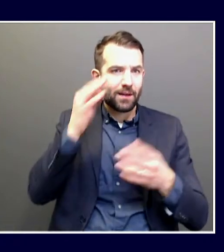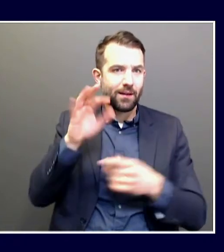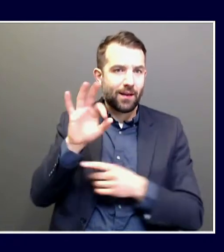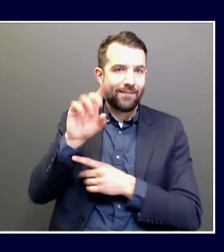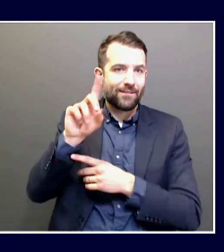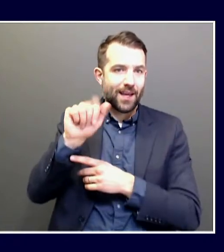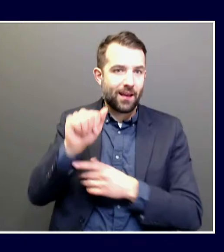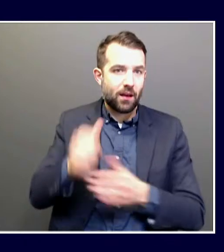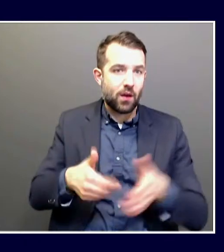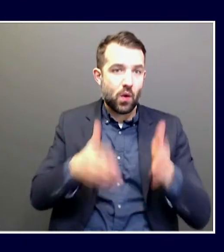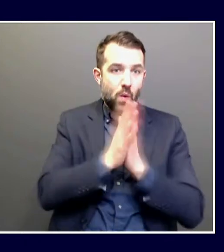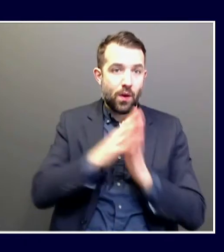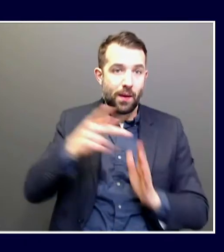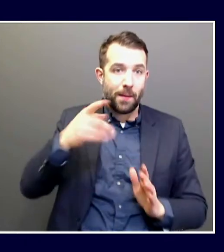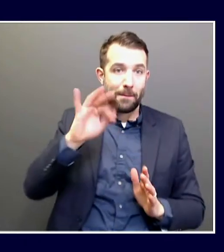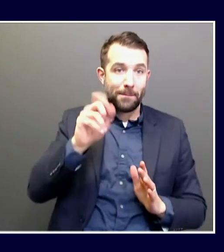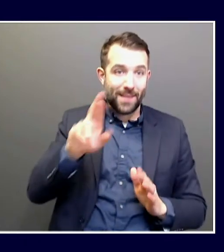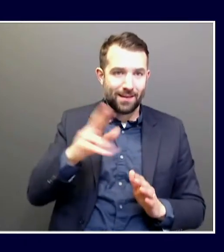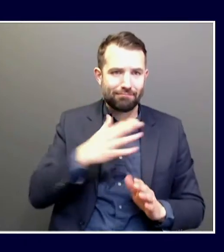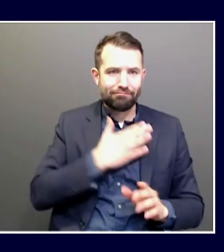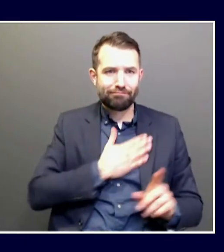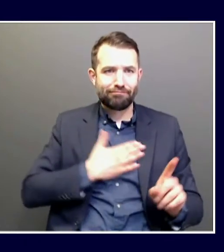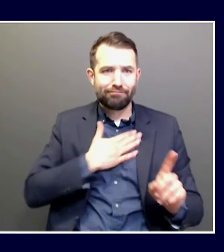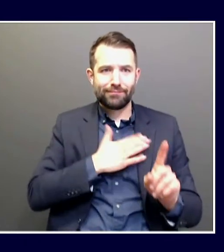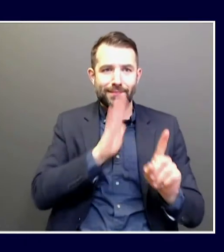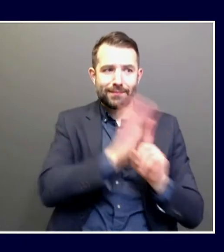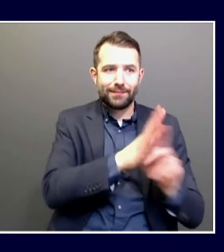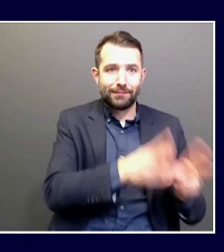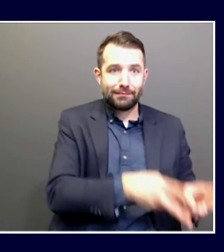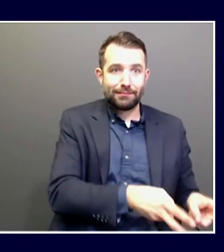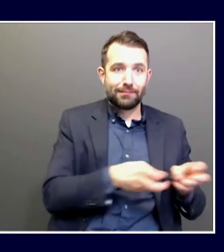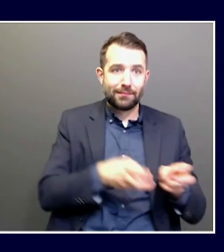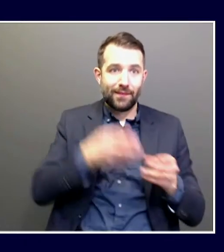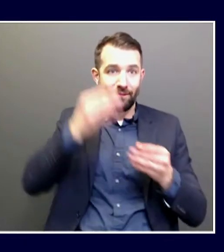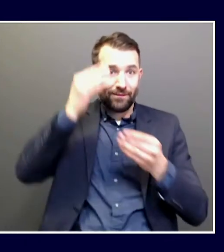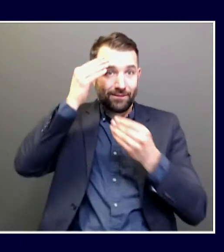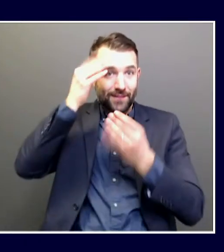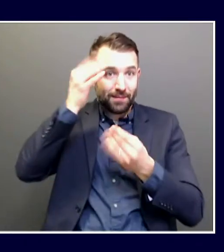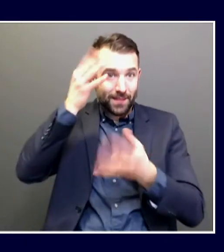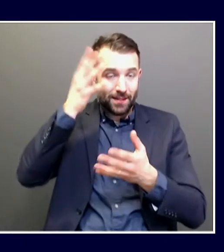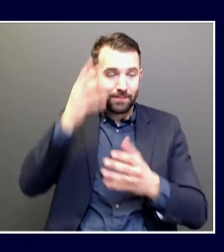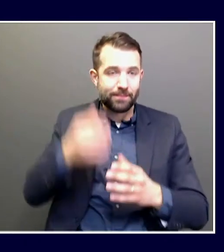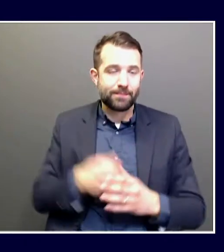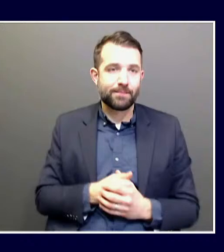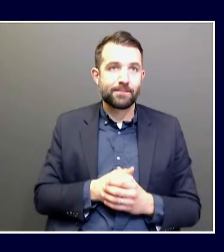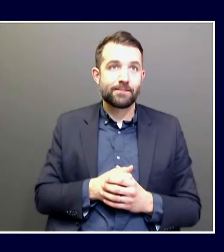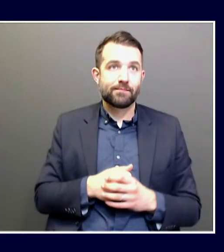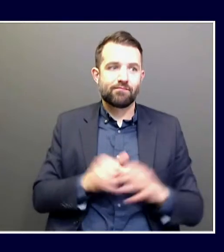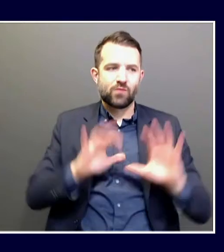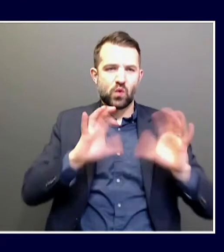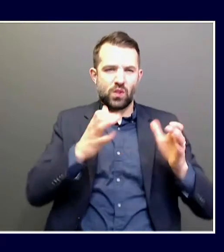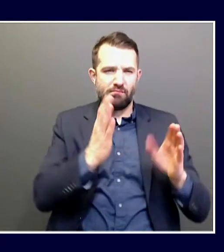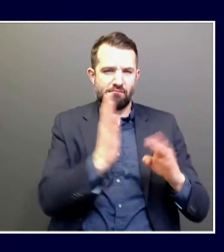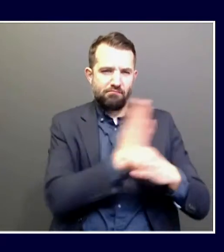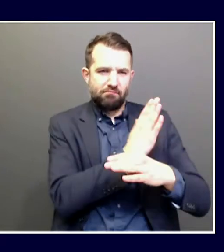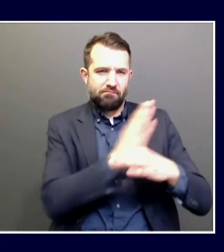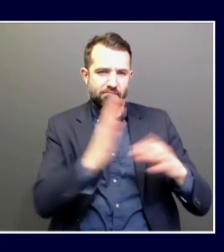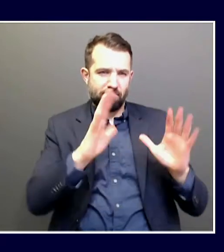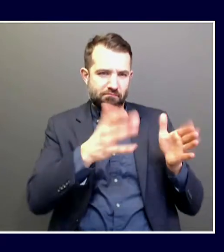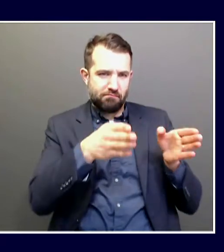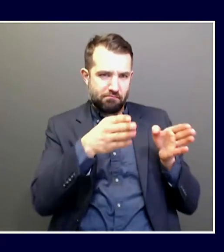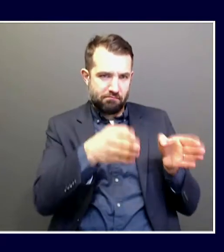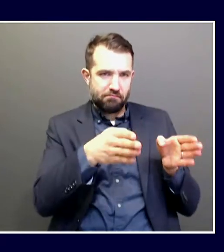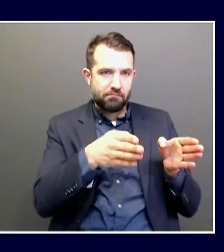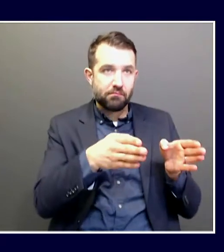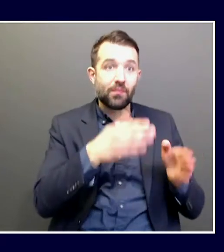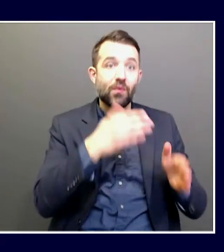go back and accumulate for their vaccine, particularly for one part of that age group. The company is in the process of doing that. I